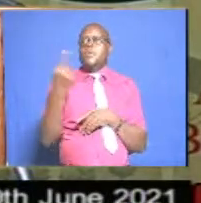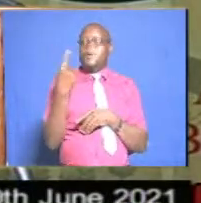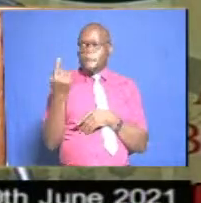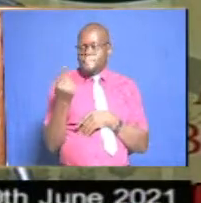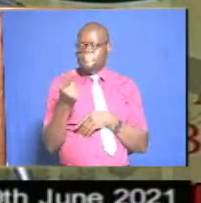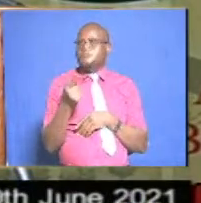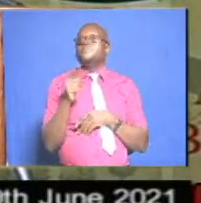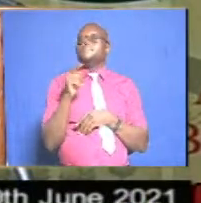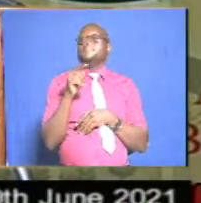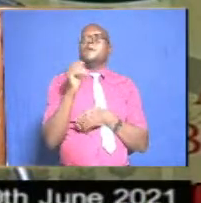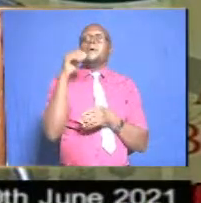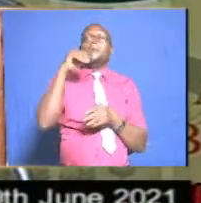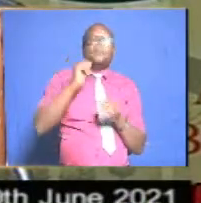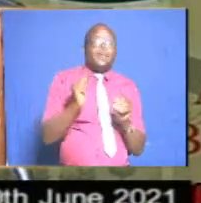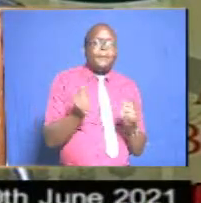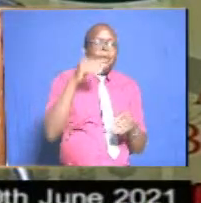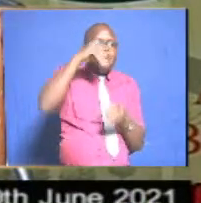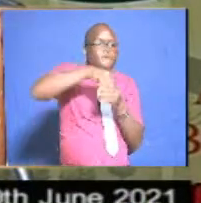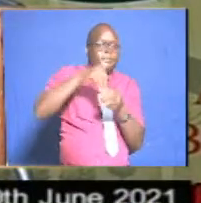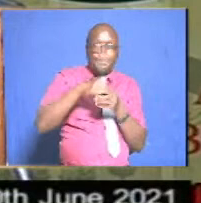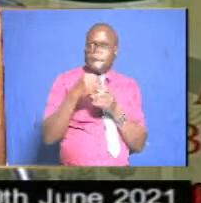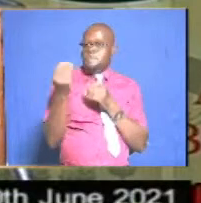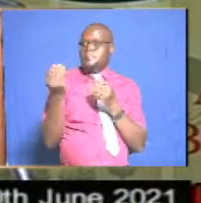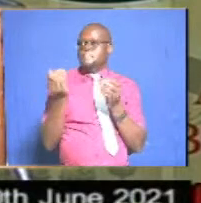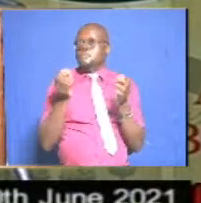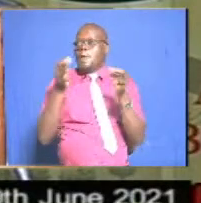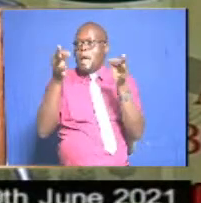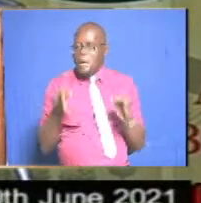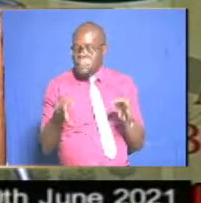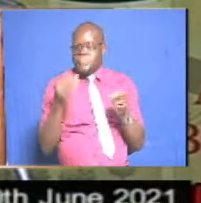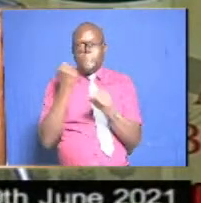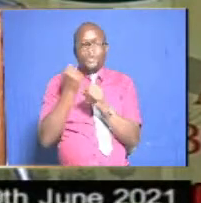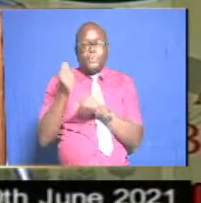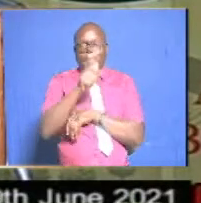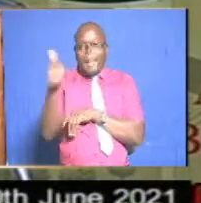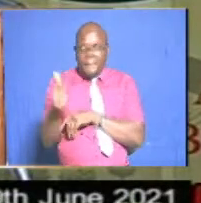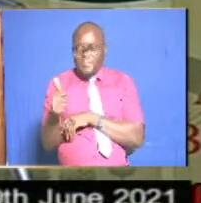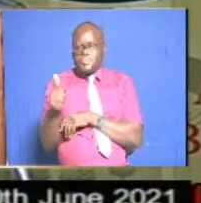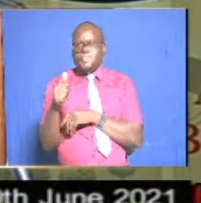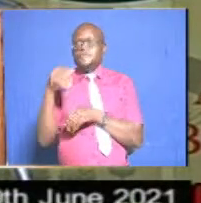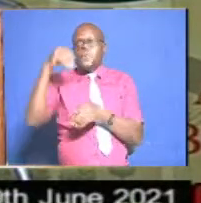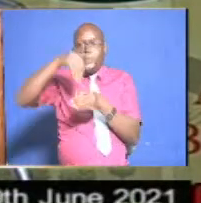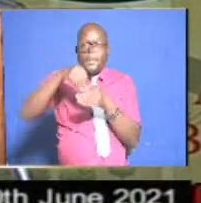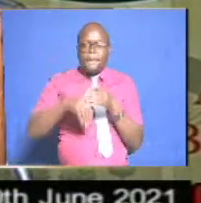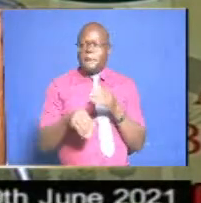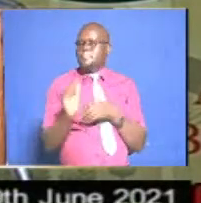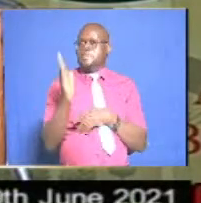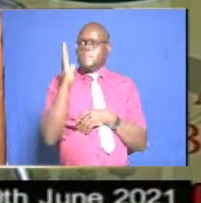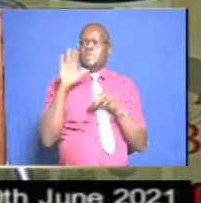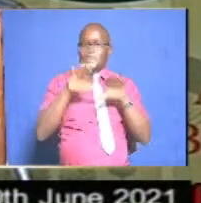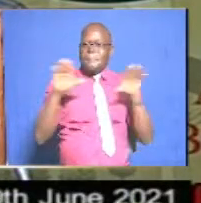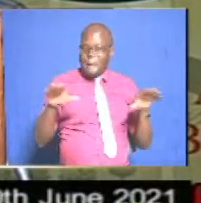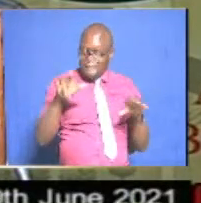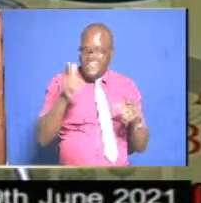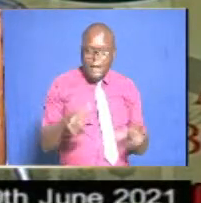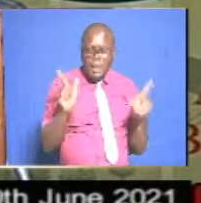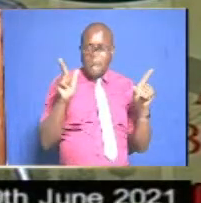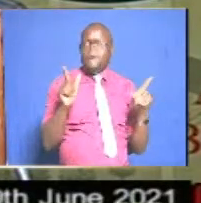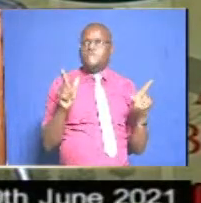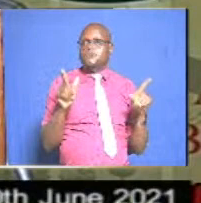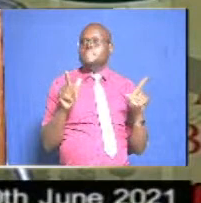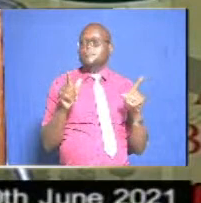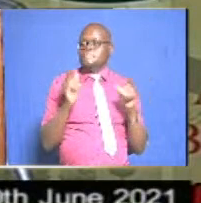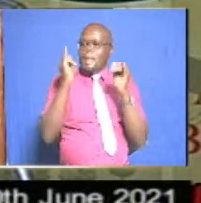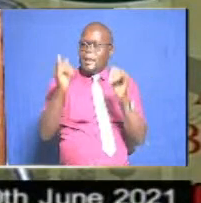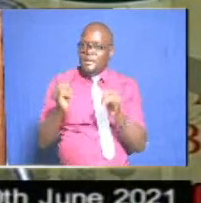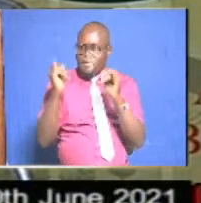investment accounts by persons investing on behalf of others in the securities market. This will allow investment by